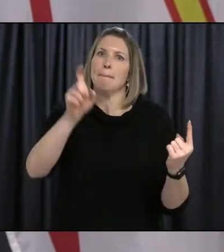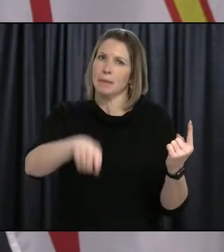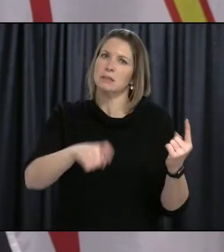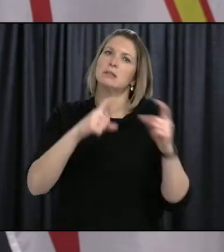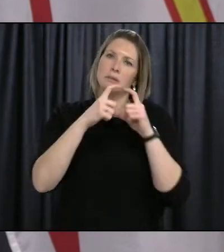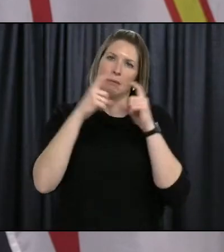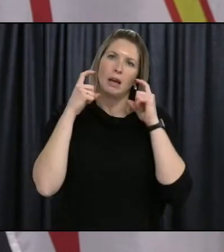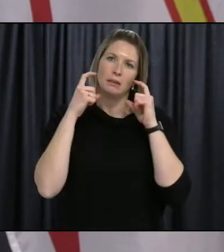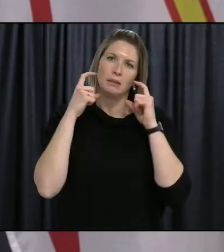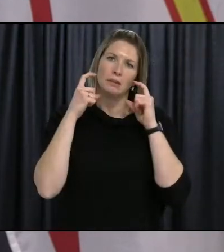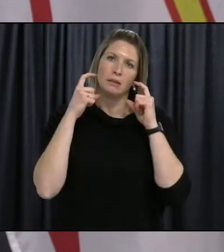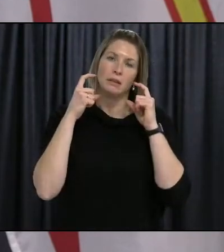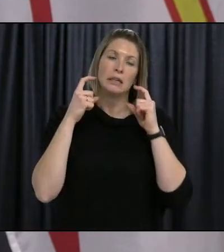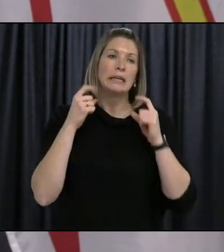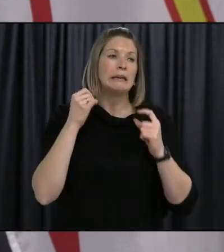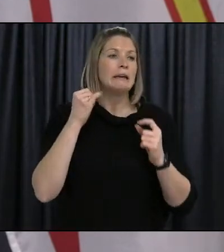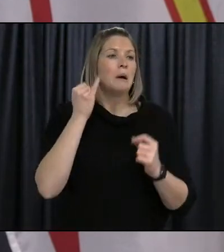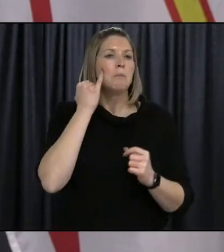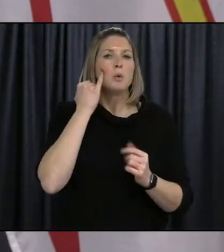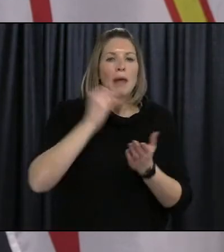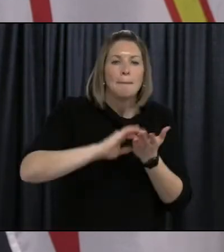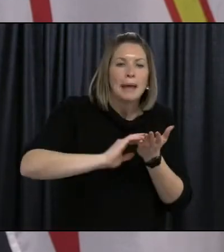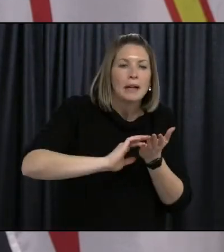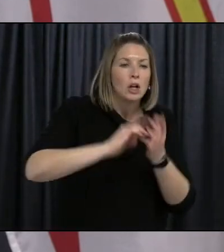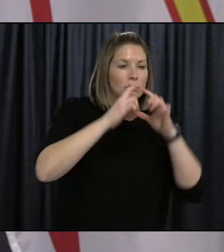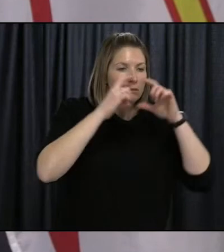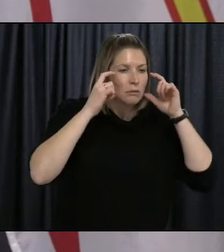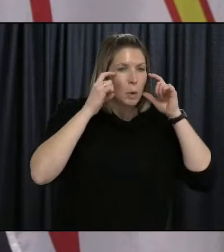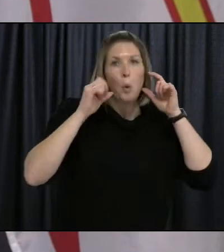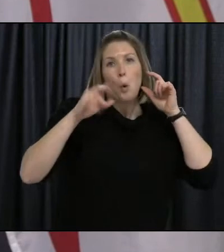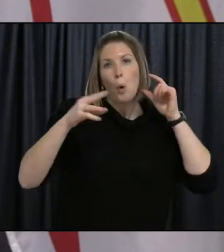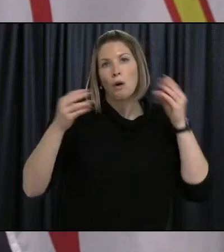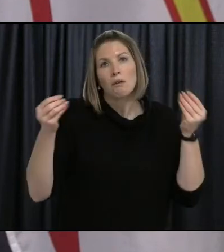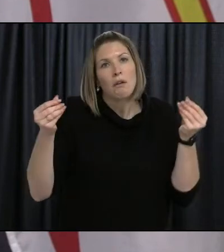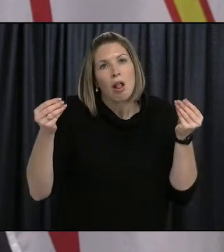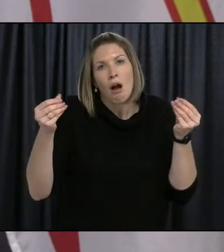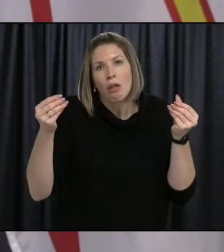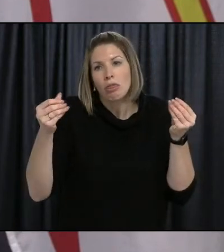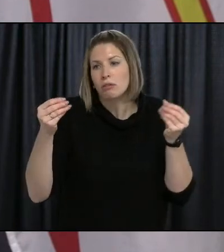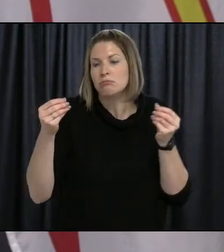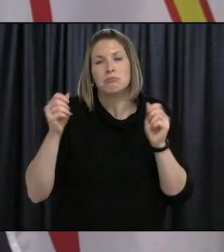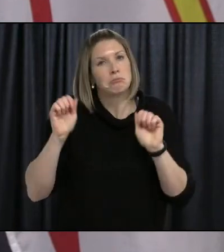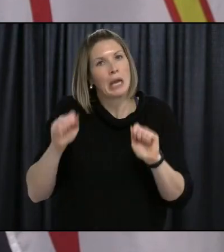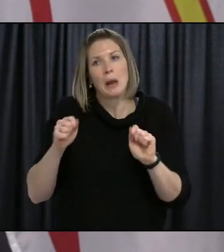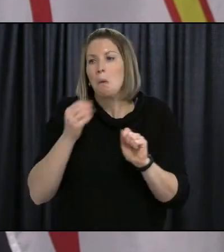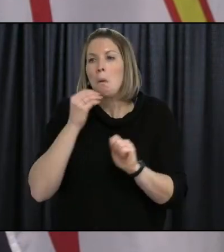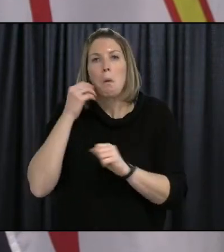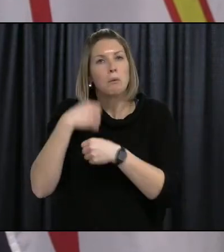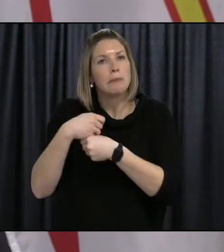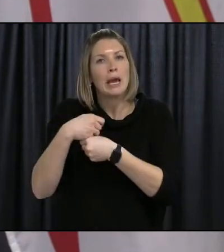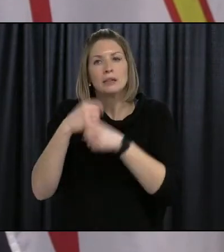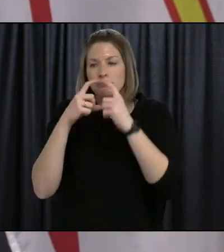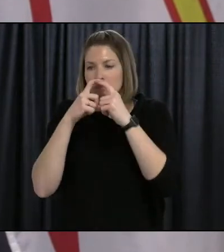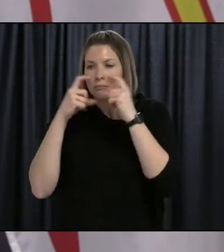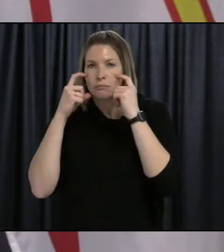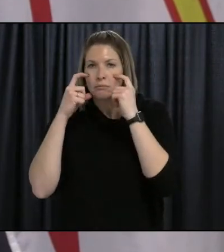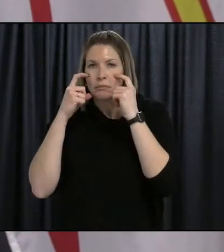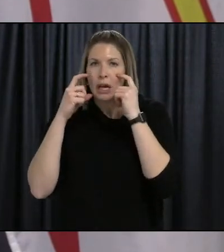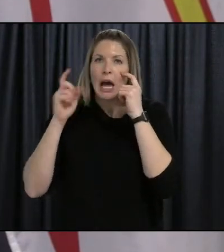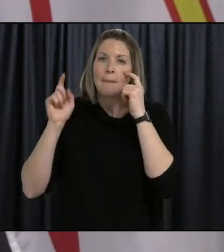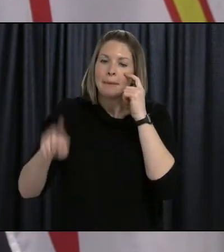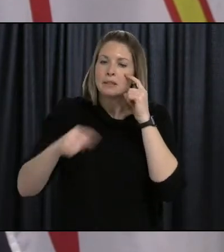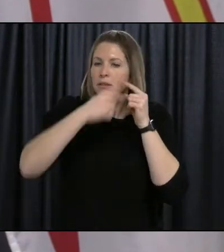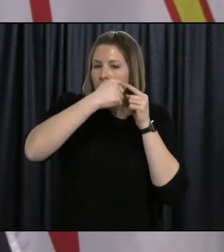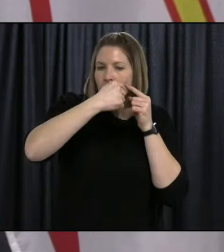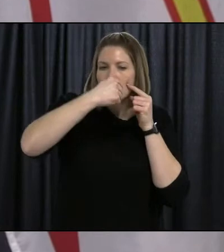What we recommend is a cloth mask made of at least 2 layers, but 3 is better. It should cover the nose, mouth, and chin, and if